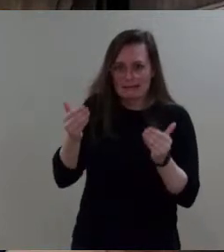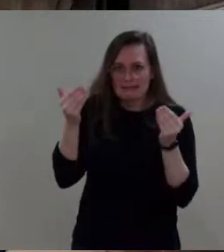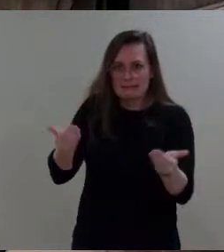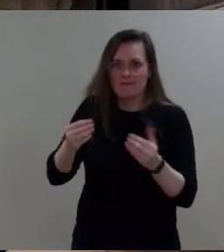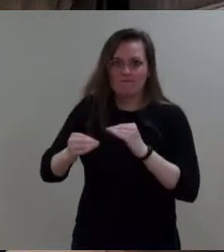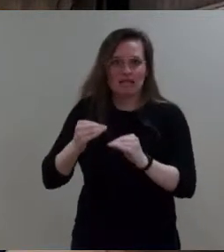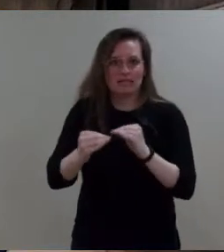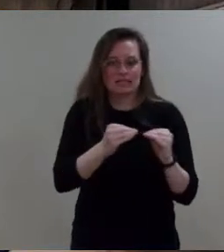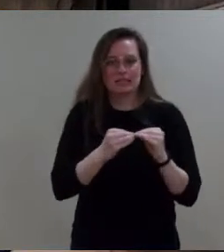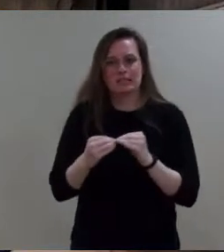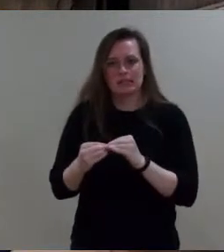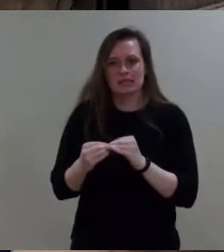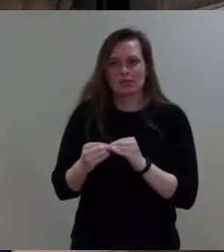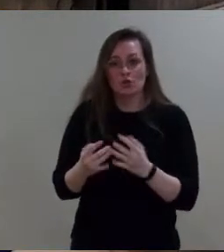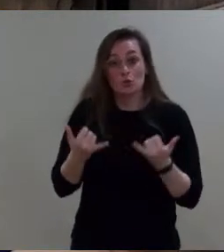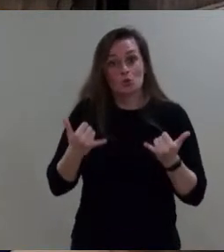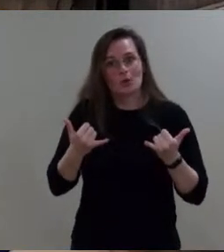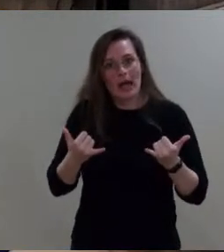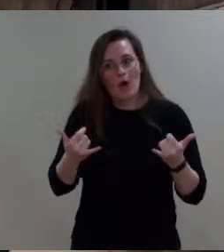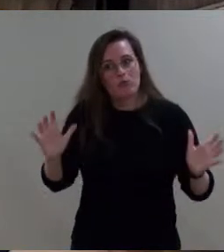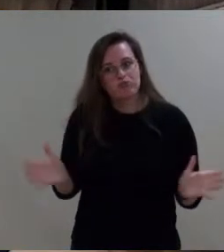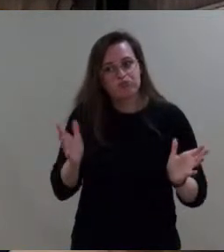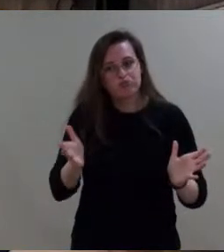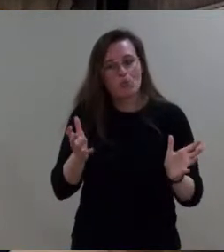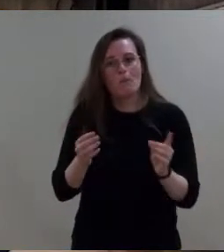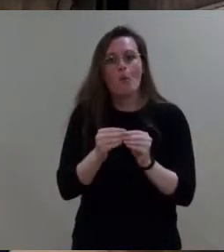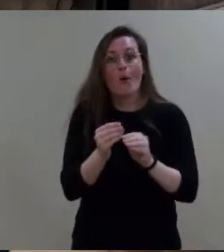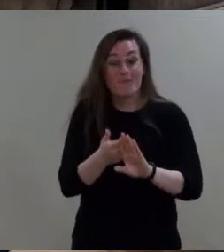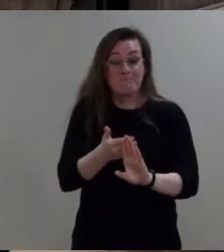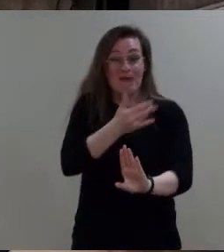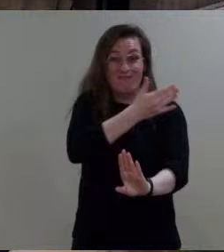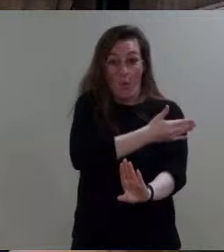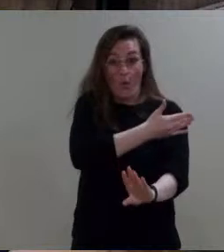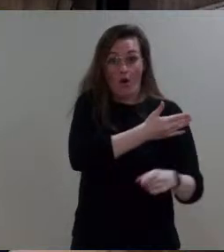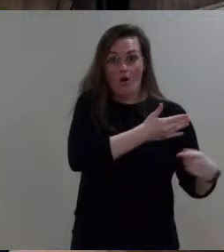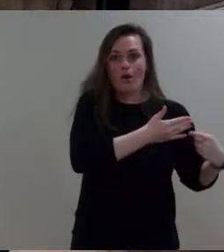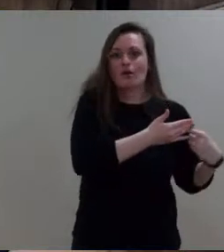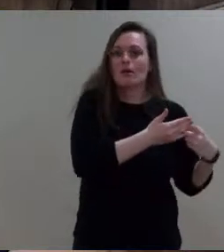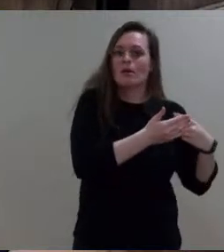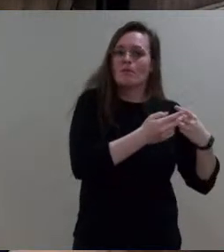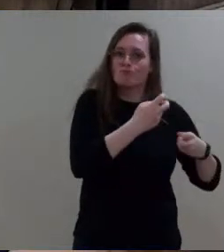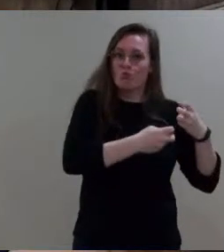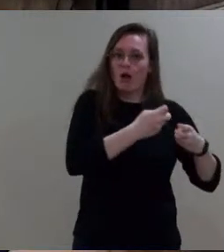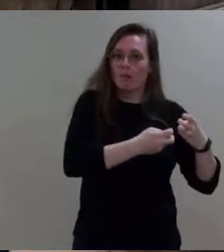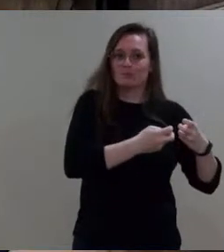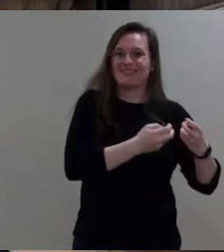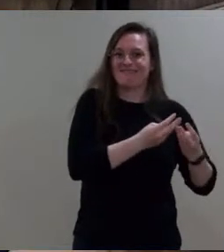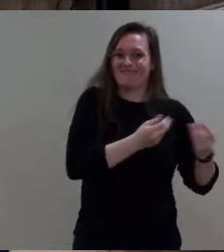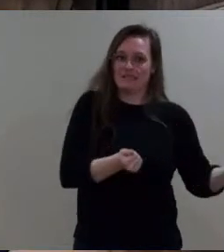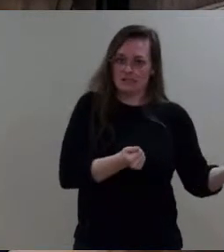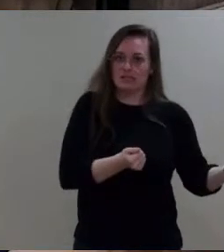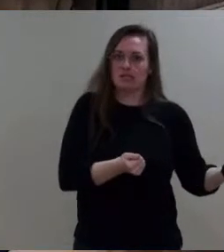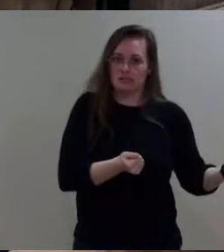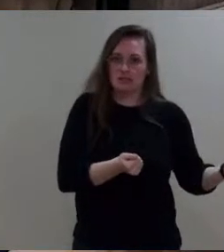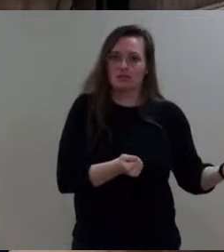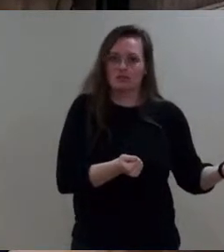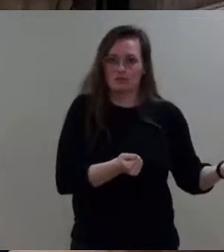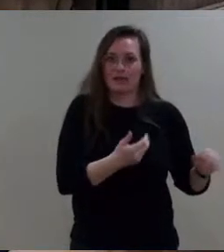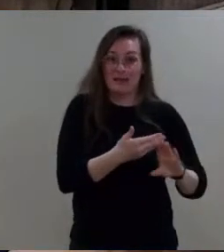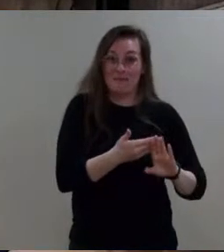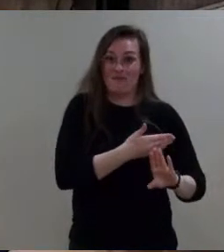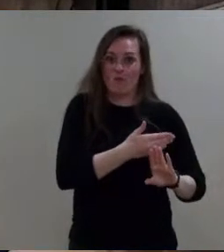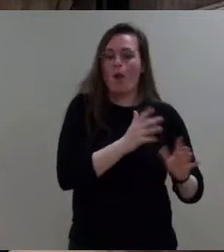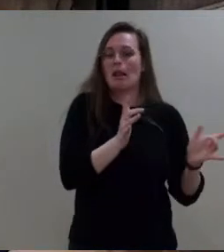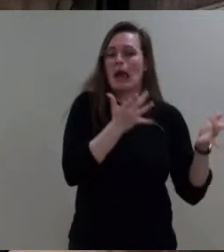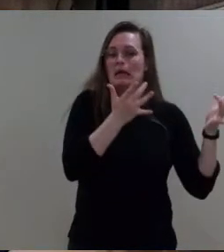there's now more of a push to be more proactive in dealing with it and addressing. And when you've had deficiencies for a lot of years, and then you're moving to a new role,